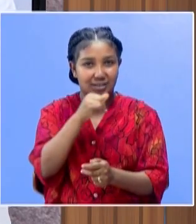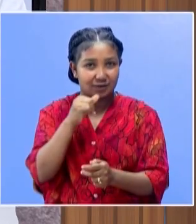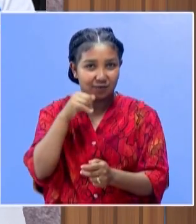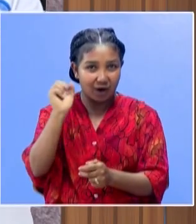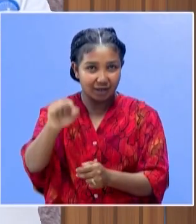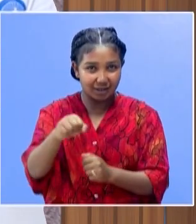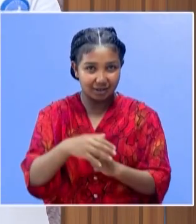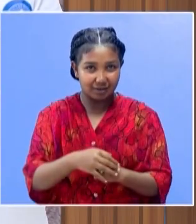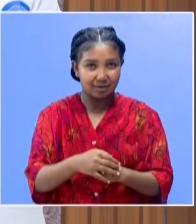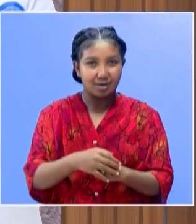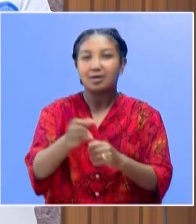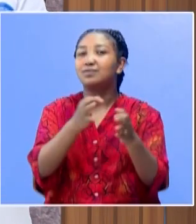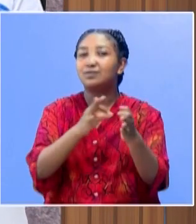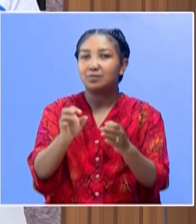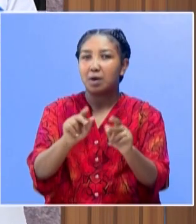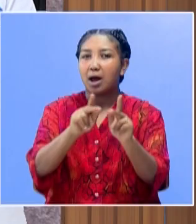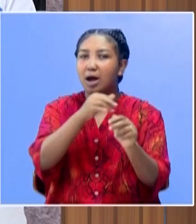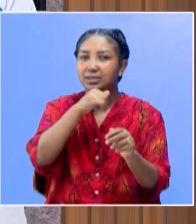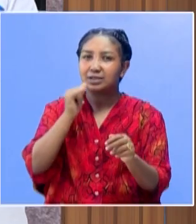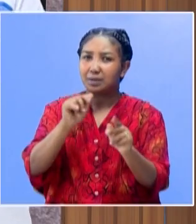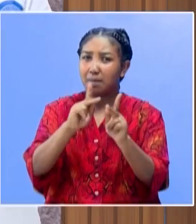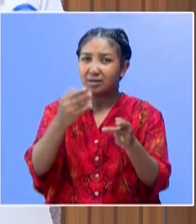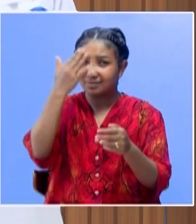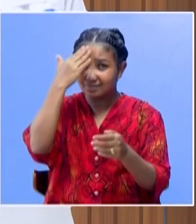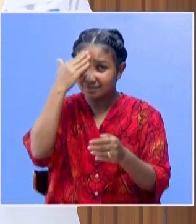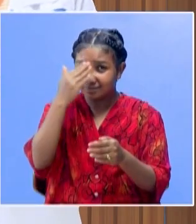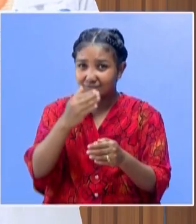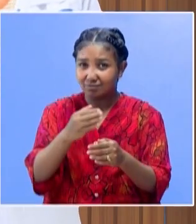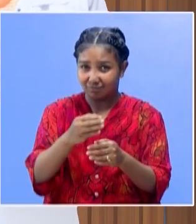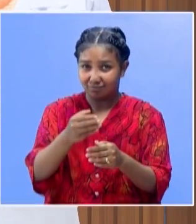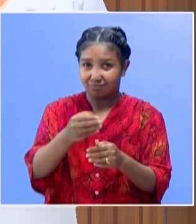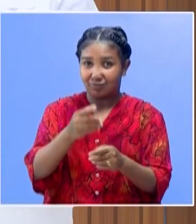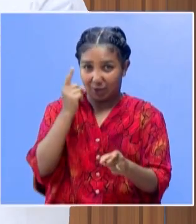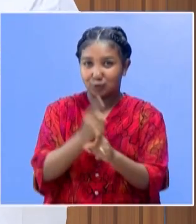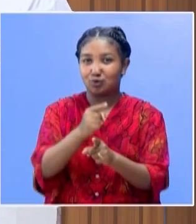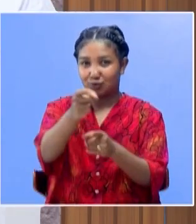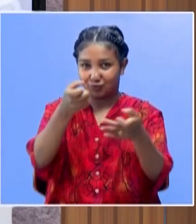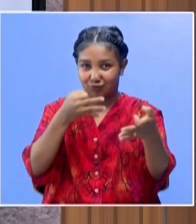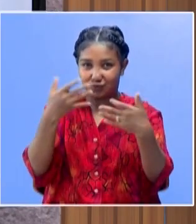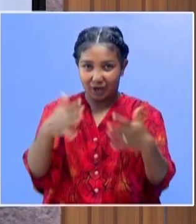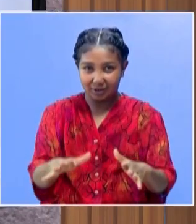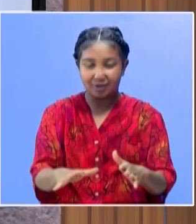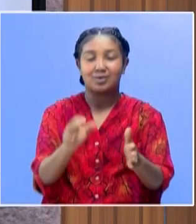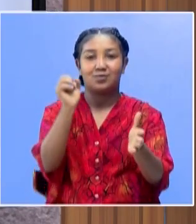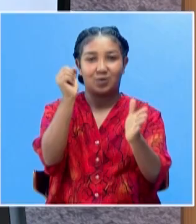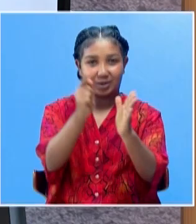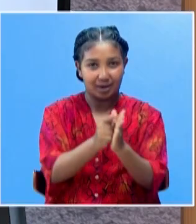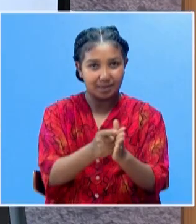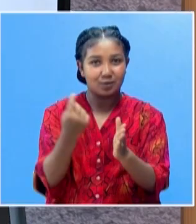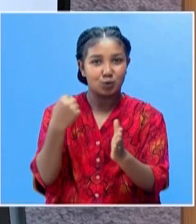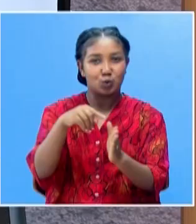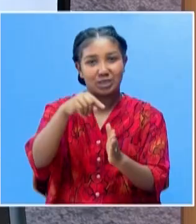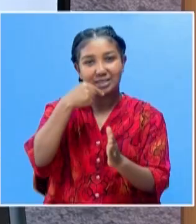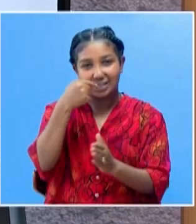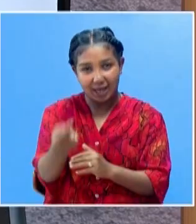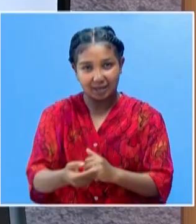yes? Can you mention some? I'm sure you do. Let's do it together. Like for example, we say